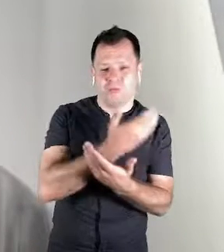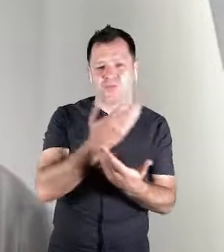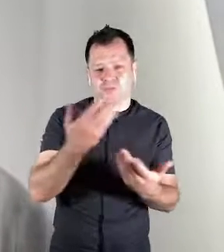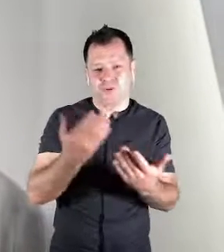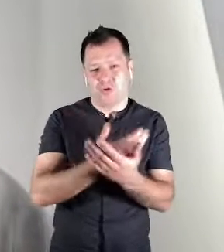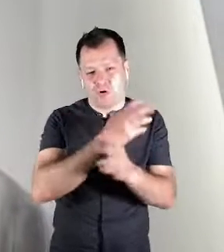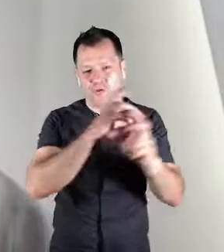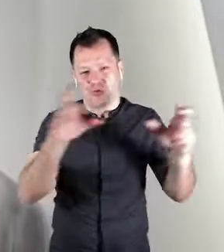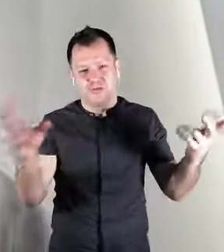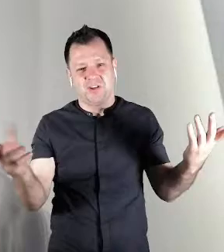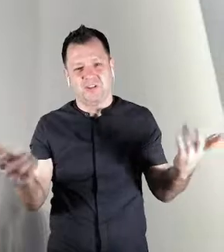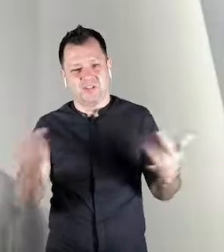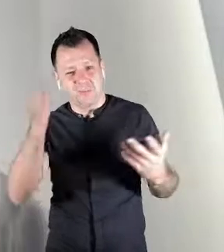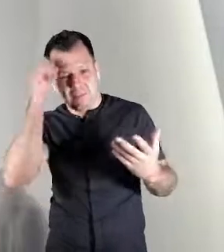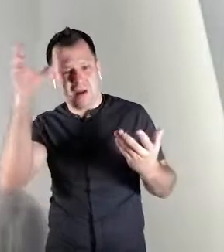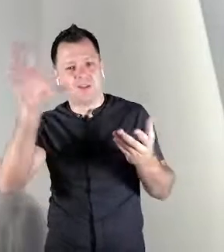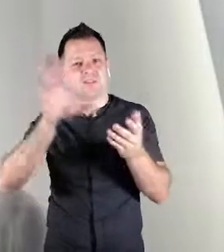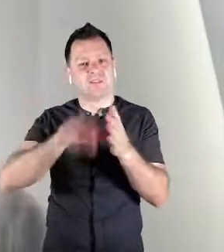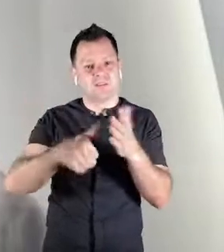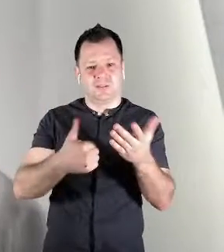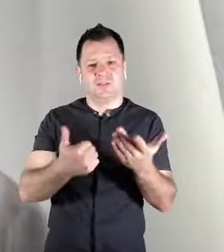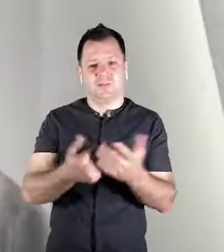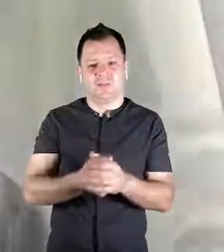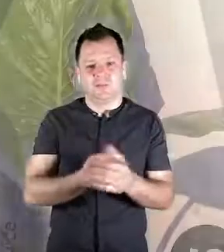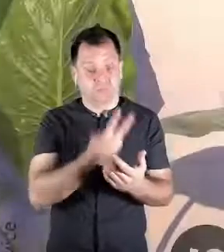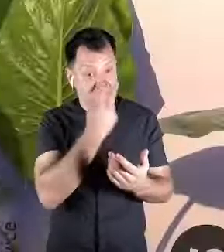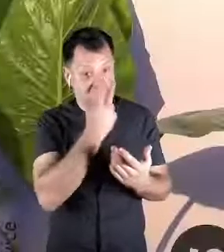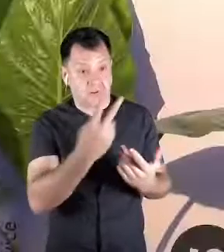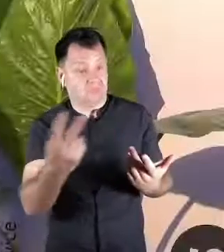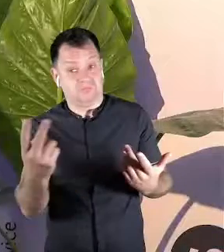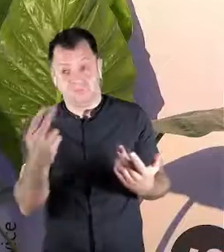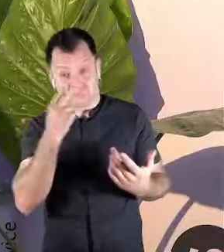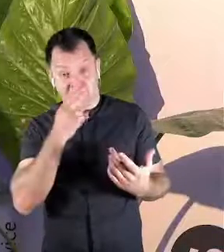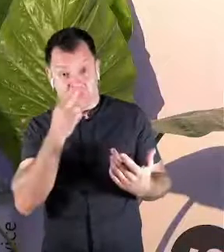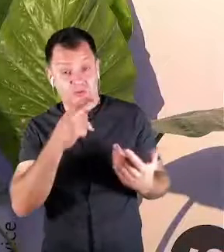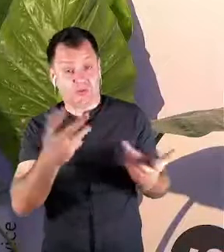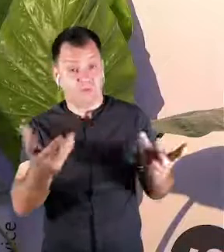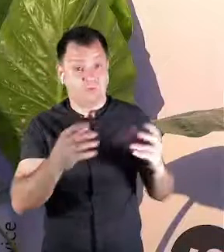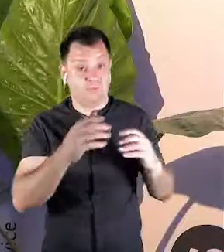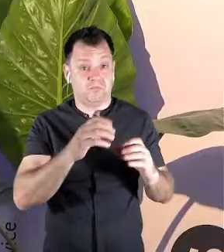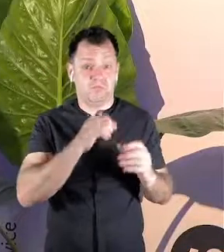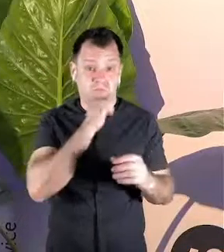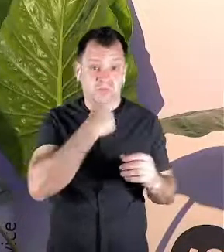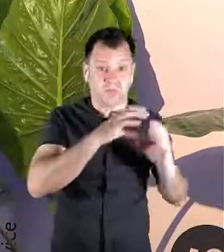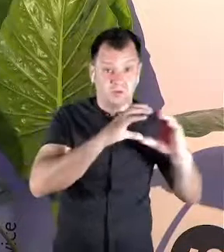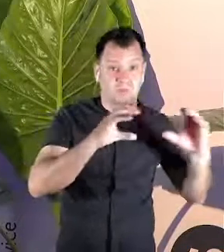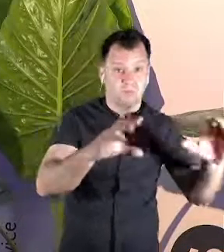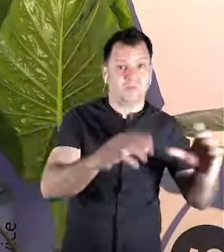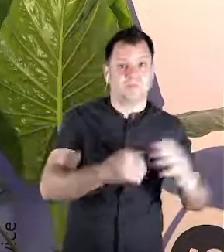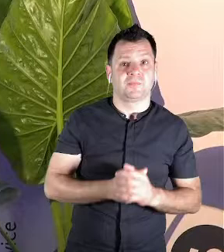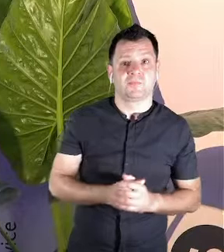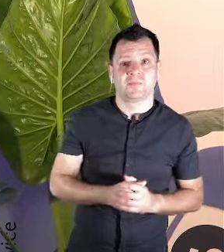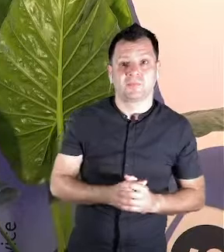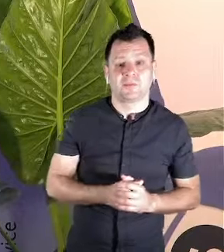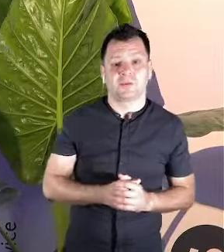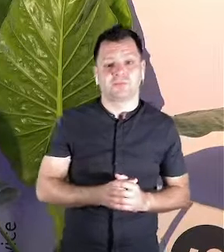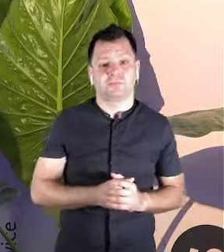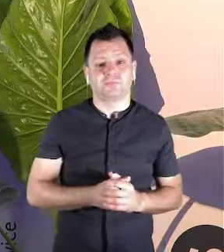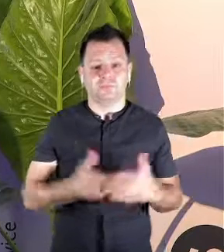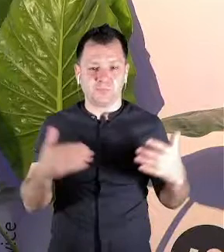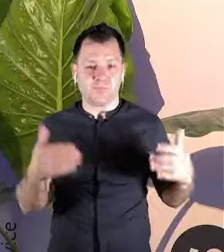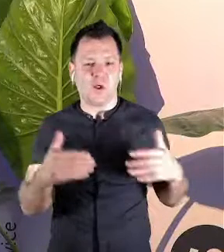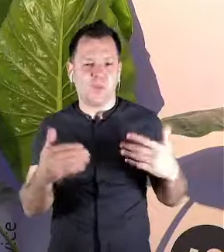That's something I'm thinking about. So we might expect that the next book will be about smart city